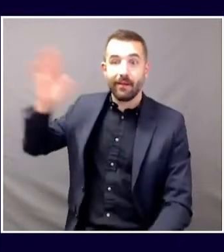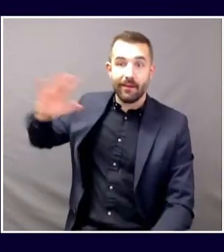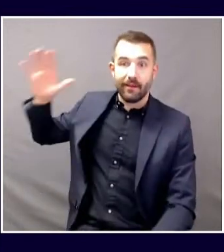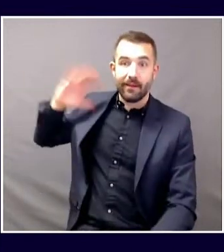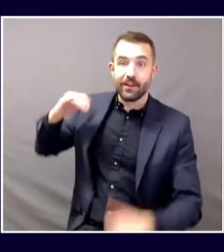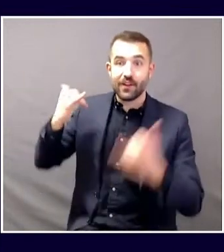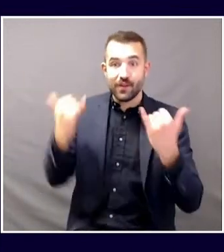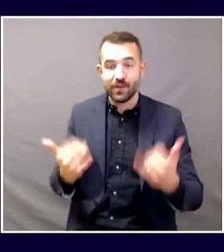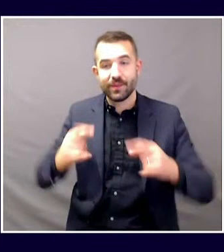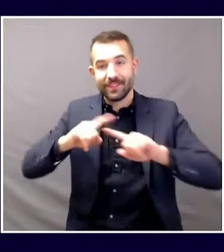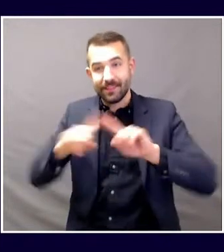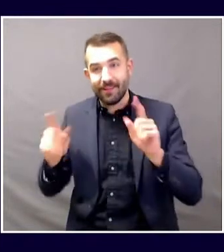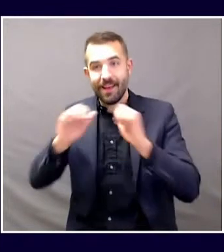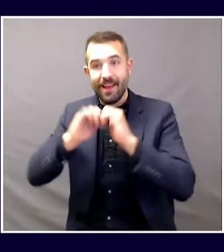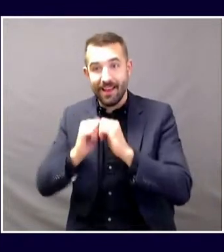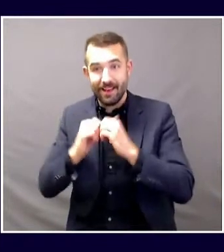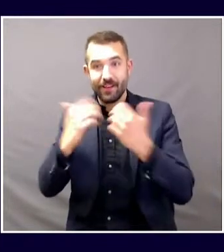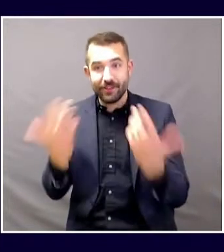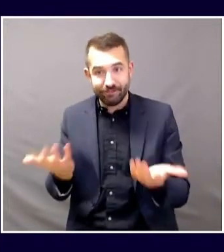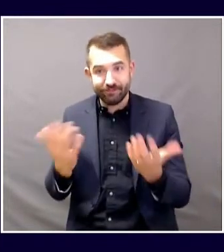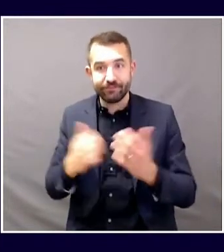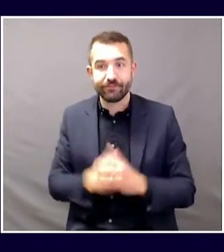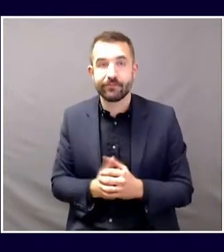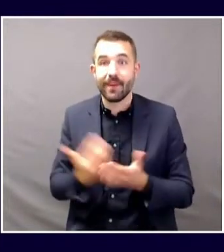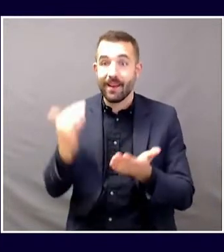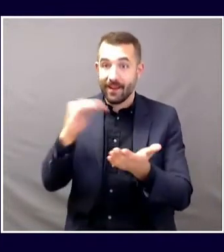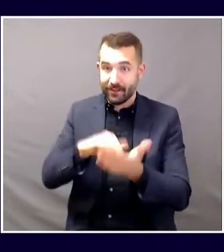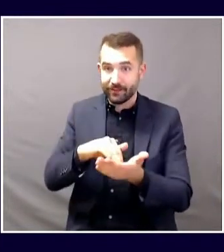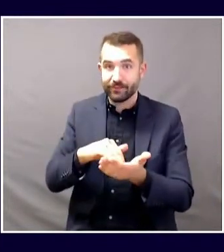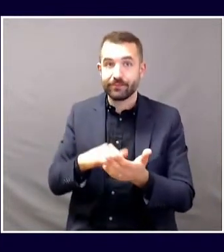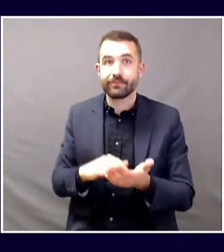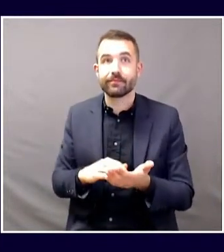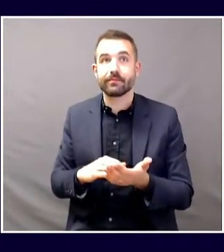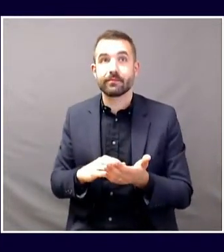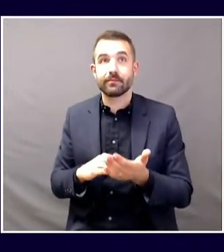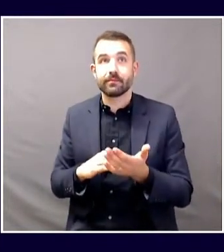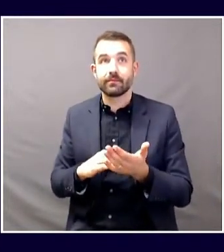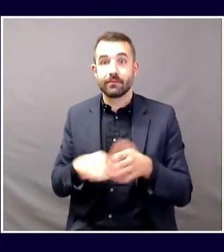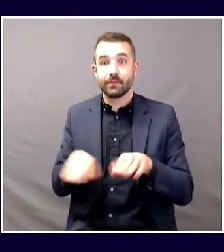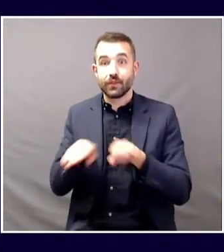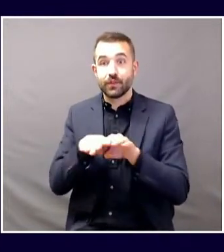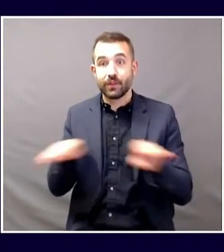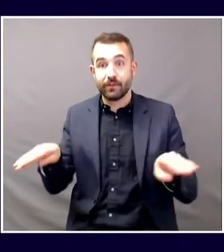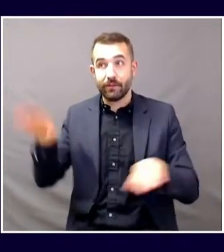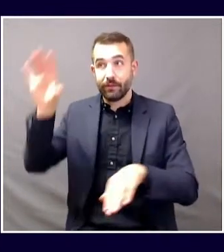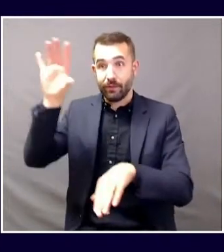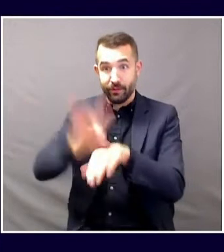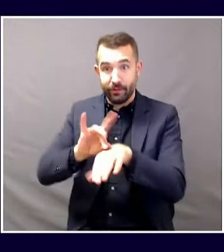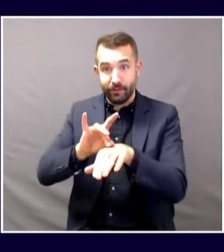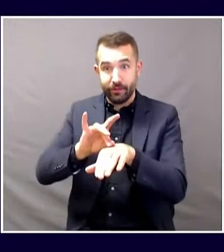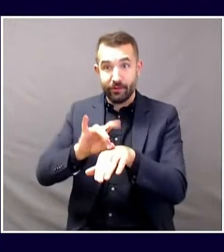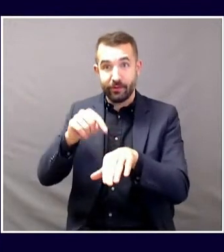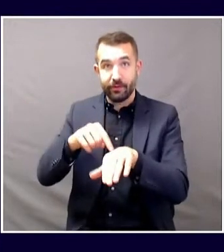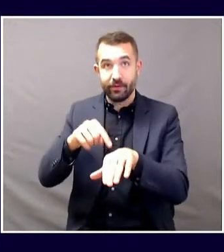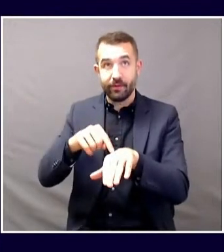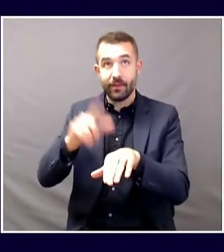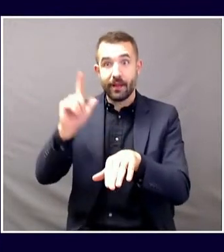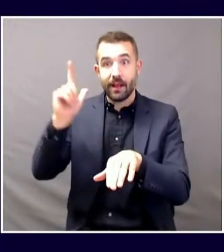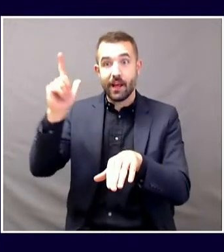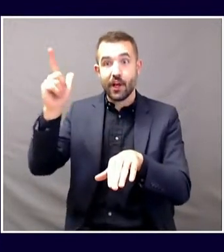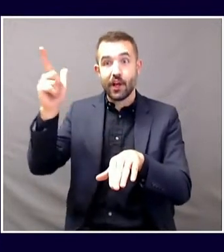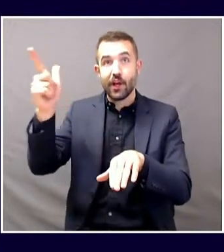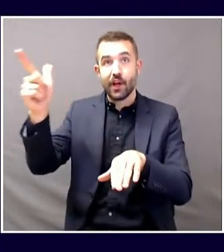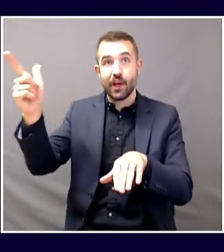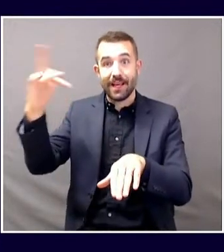from earlier, is that surfaces and the likelihood of acquiring COVID from a surface is